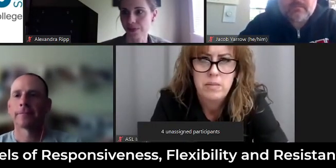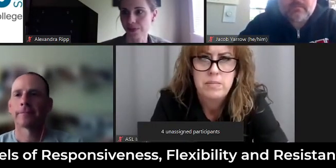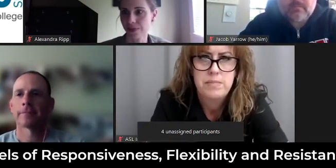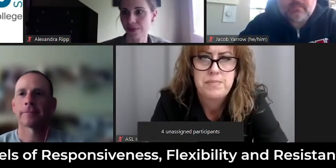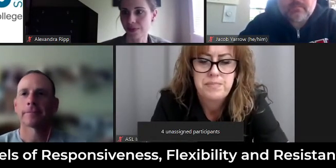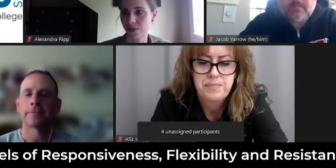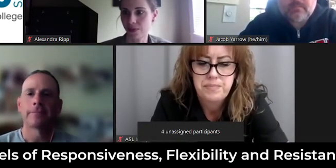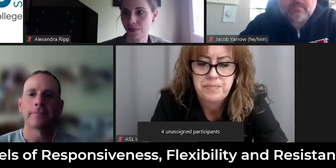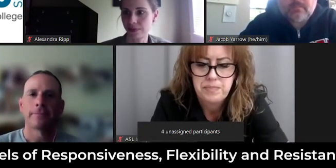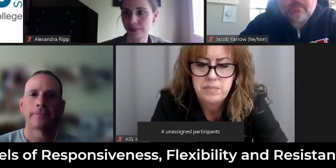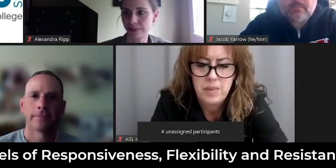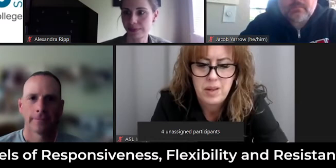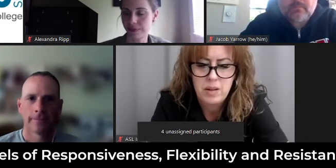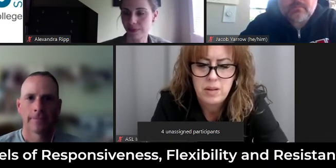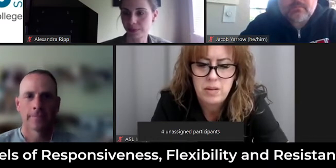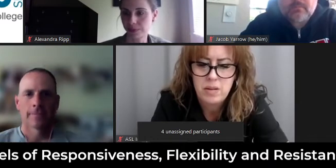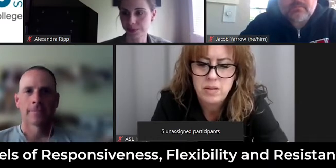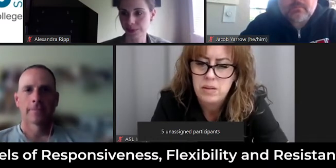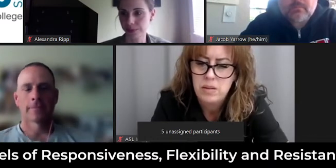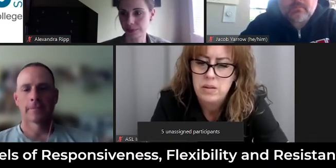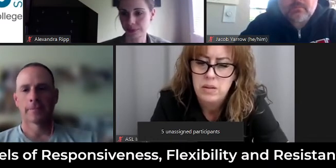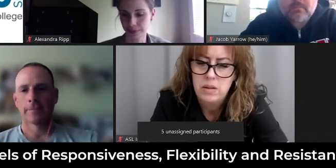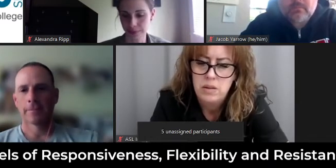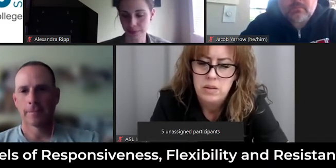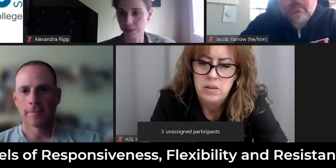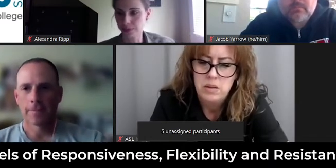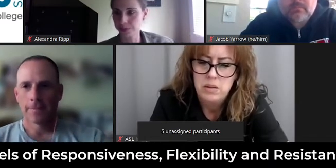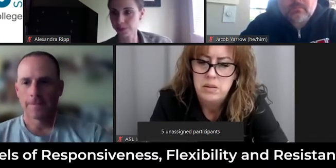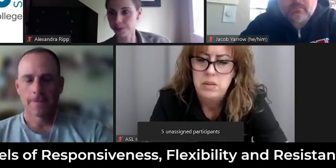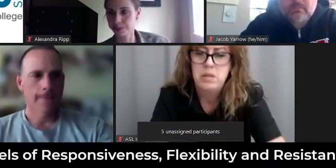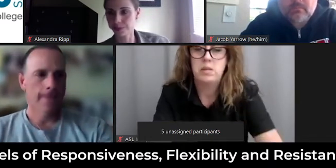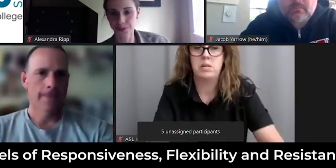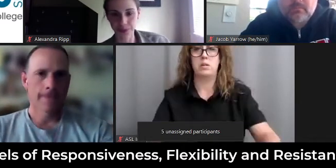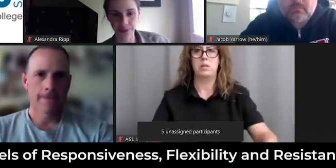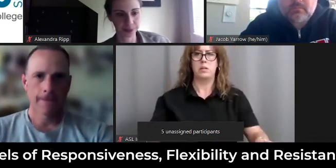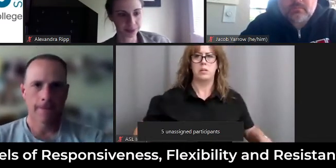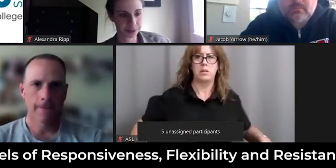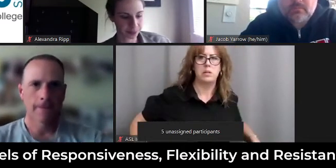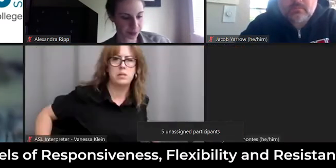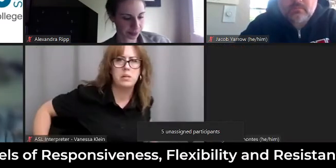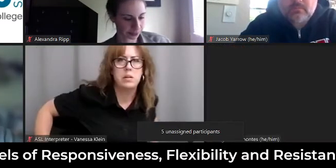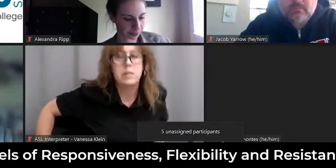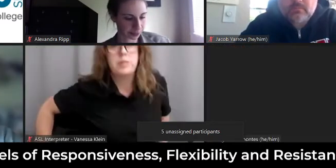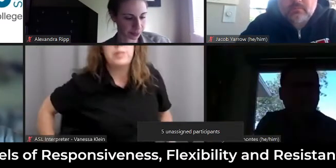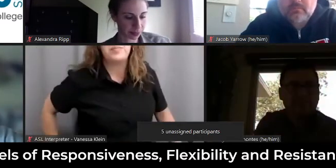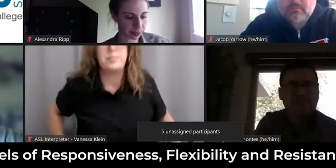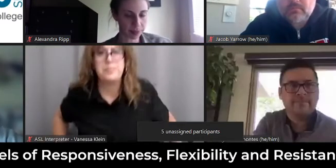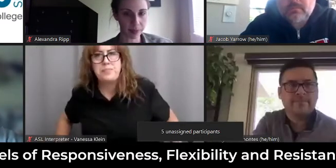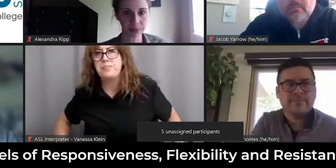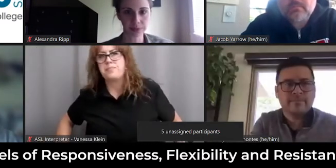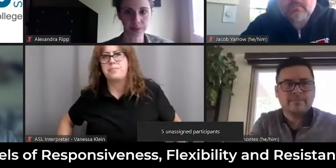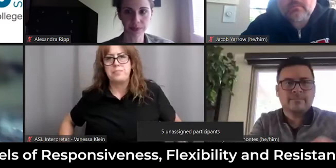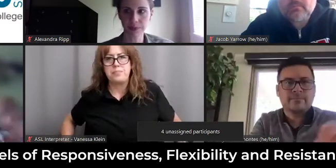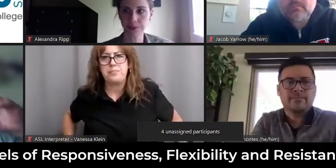turn on their cameras if they'd like to join. That way, we are going to